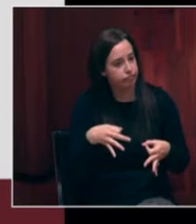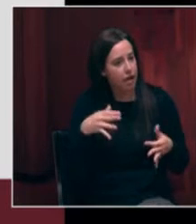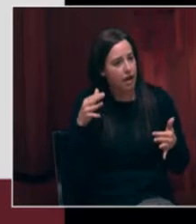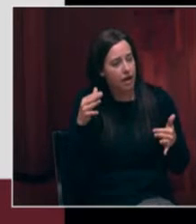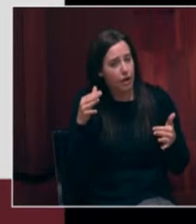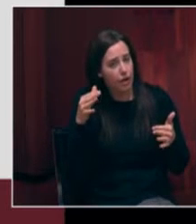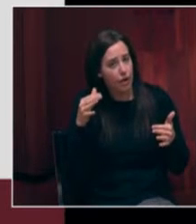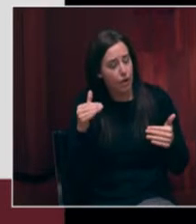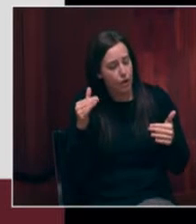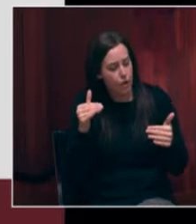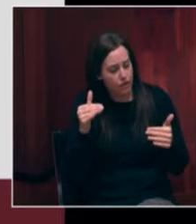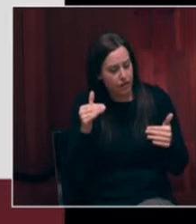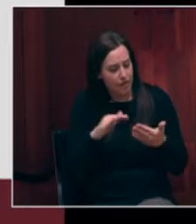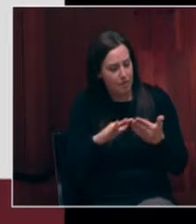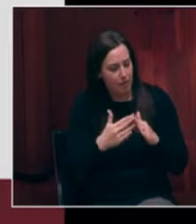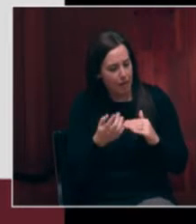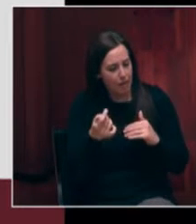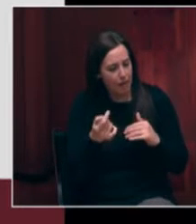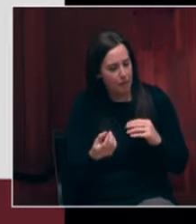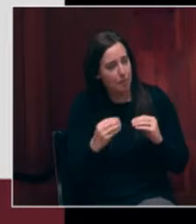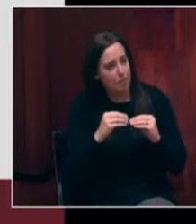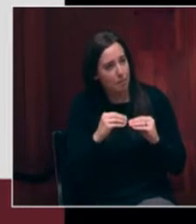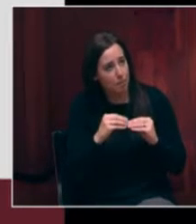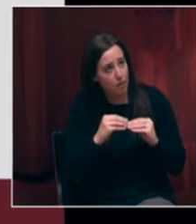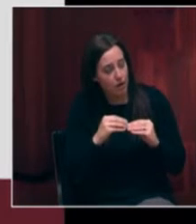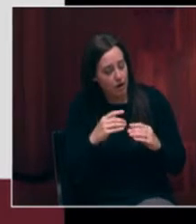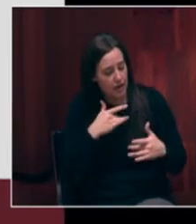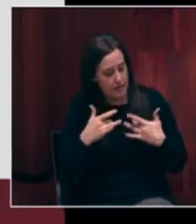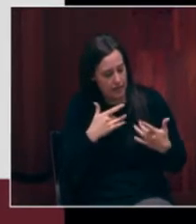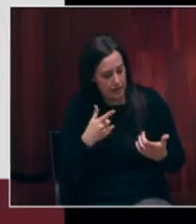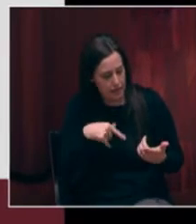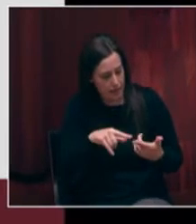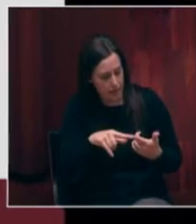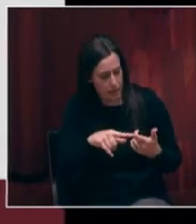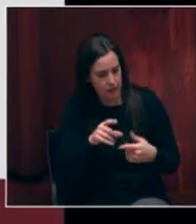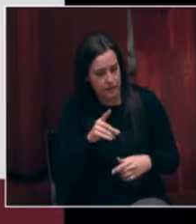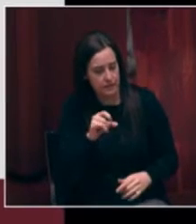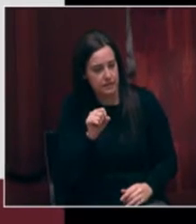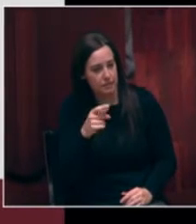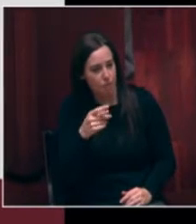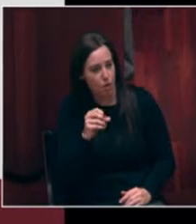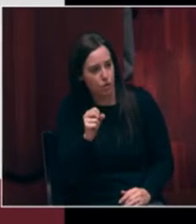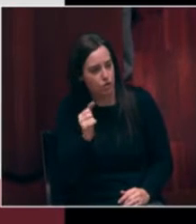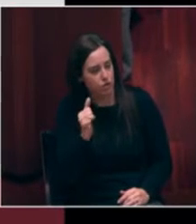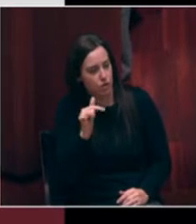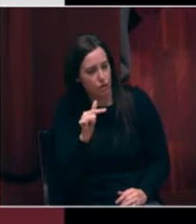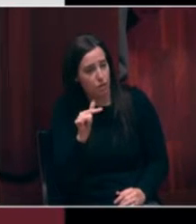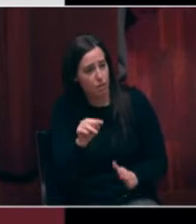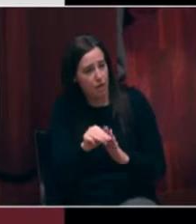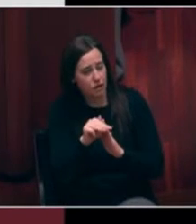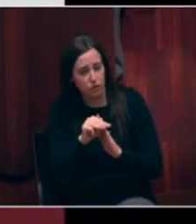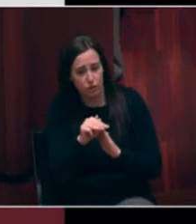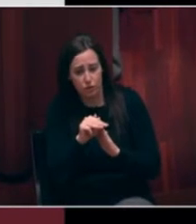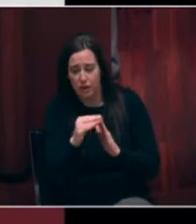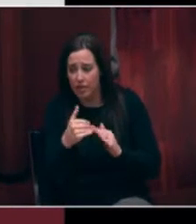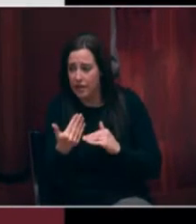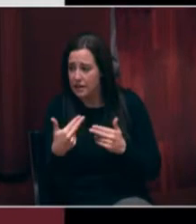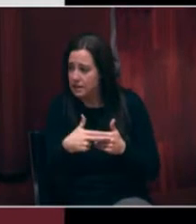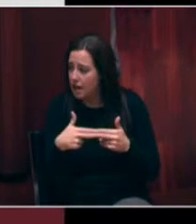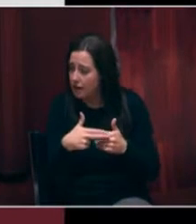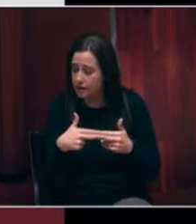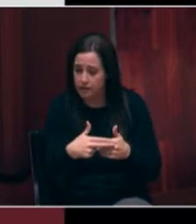about this new disposal in the portal, our disposal module in ARCUS. So next slide, please, Gordon.